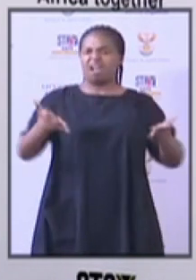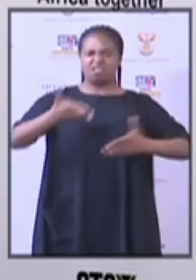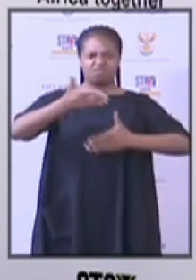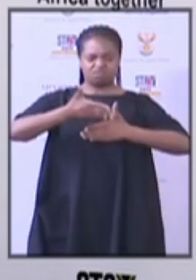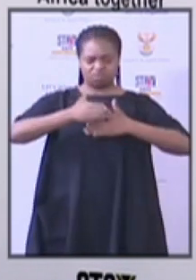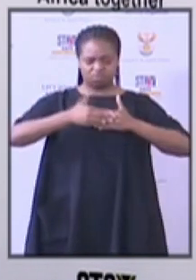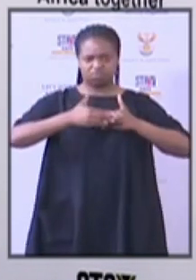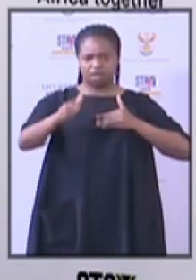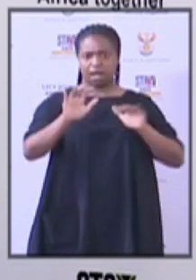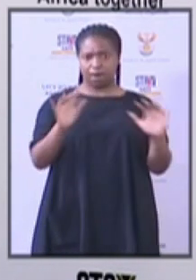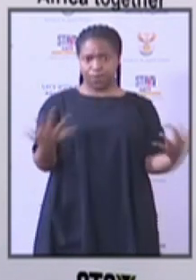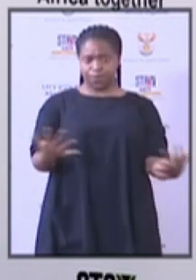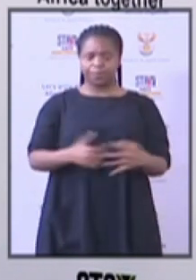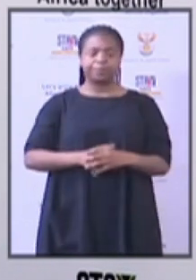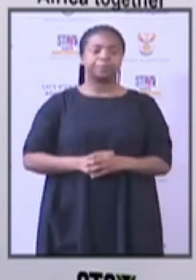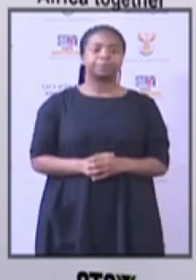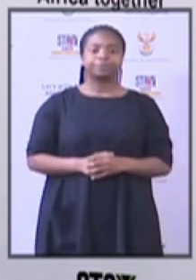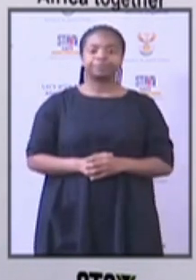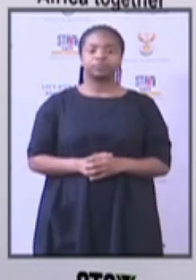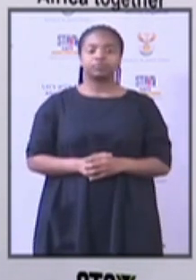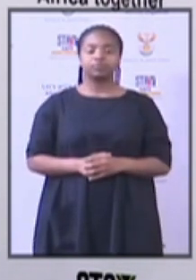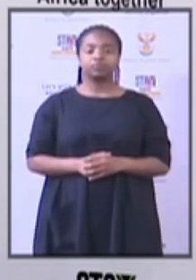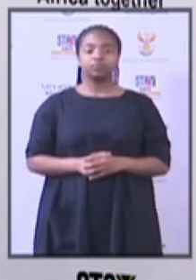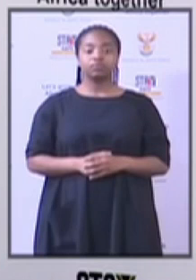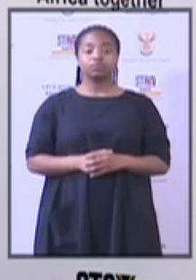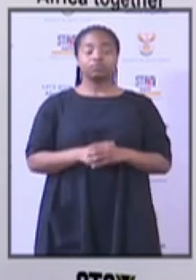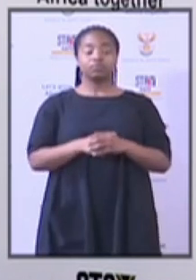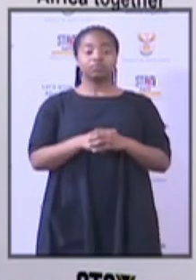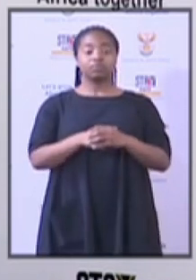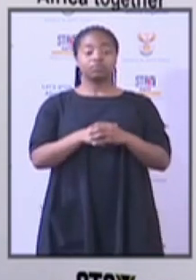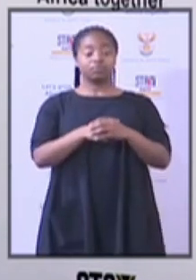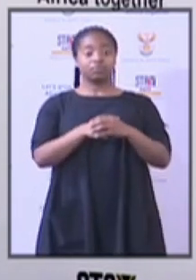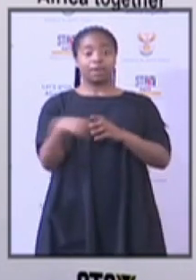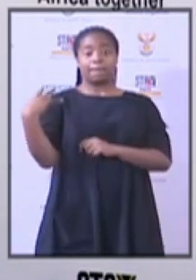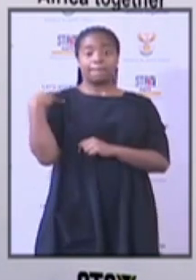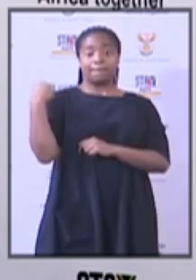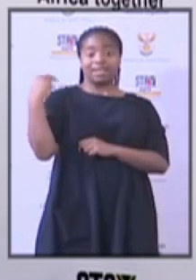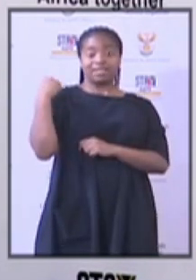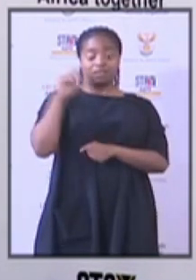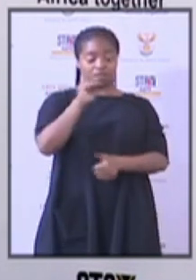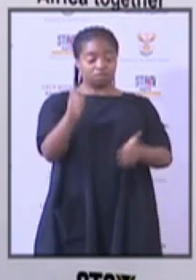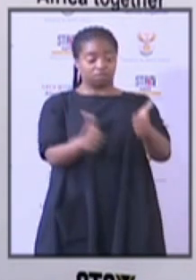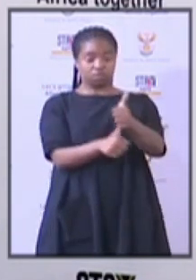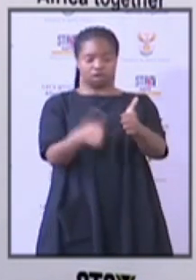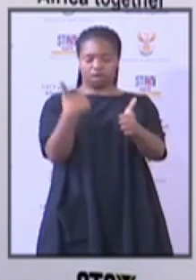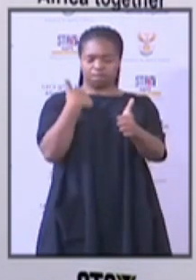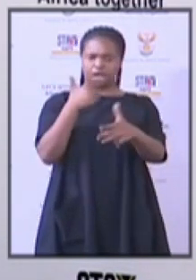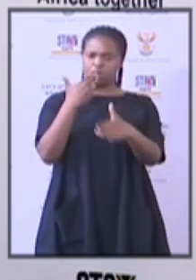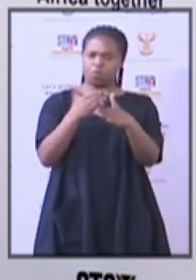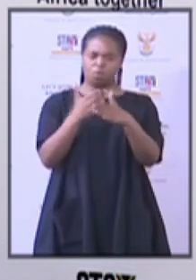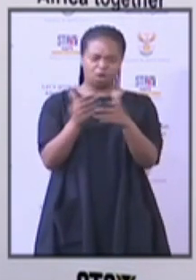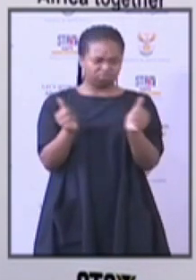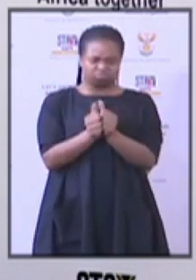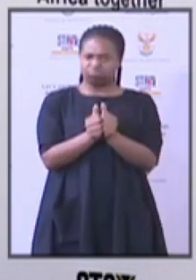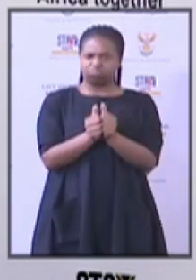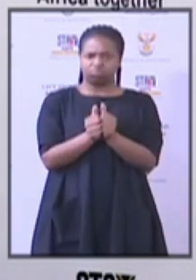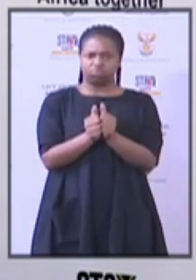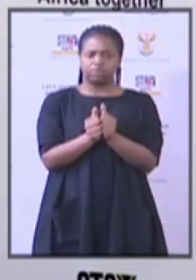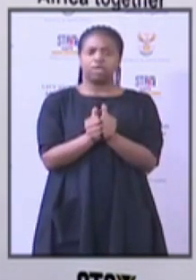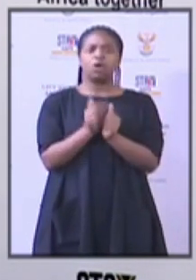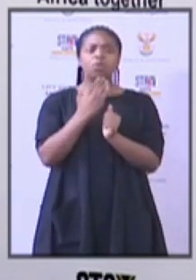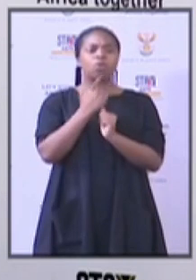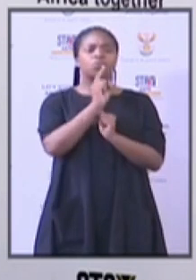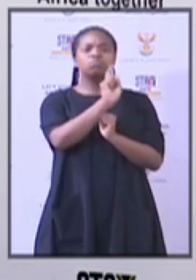done. The Deputy Minister and myself work very closely with the officials in the department to